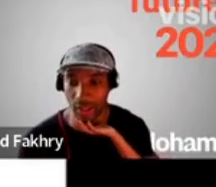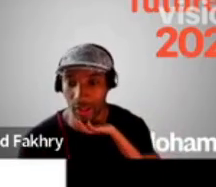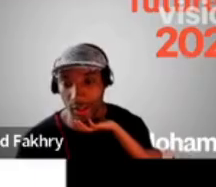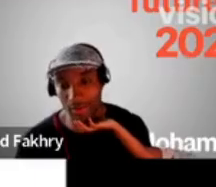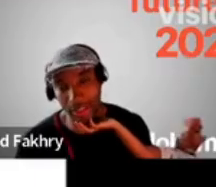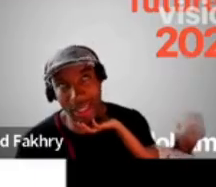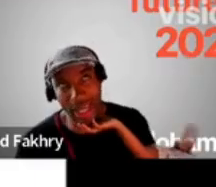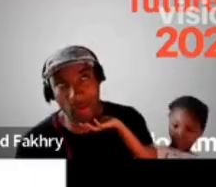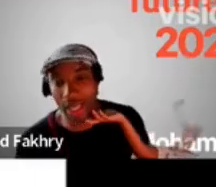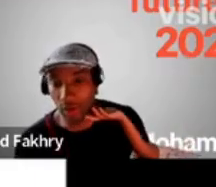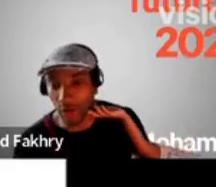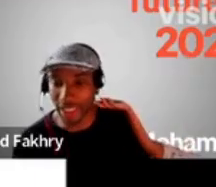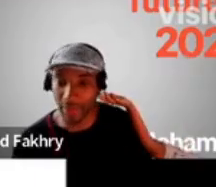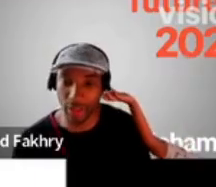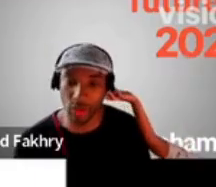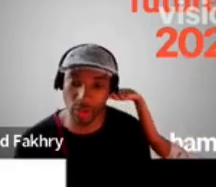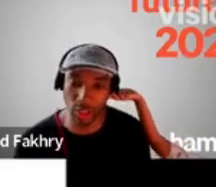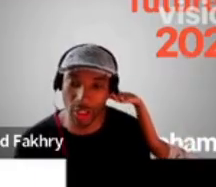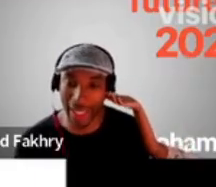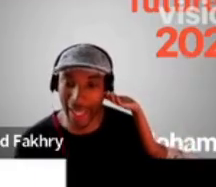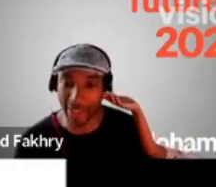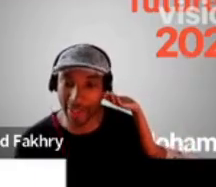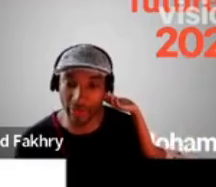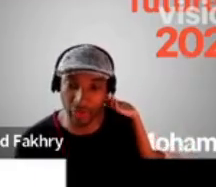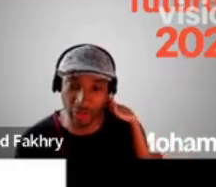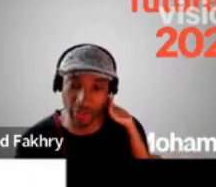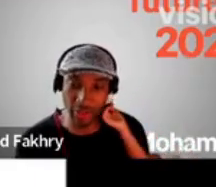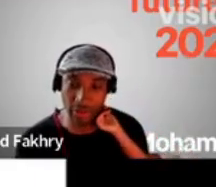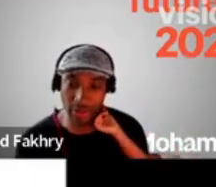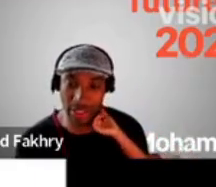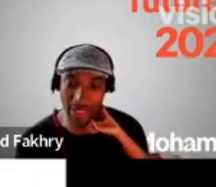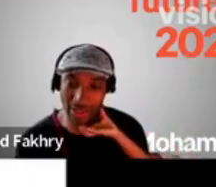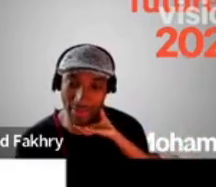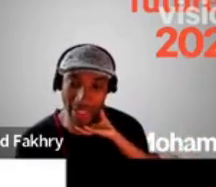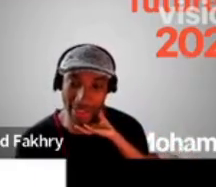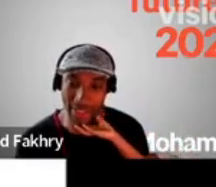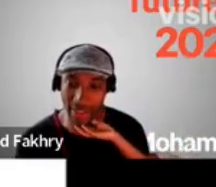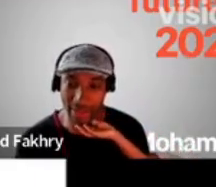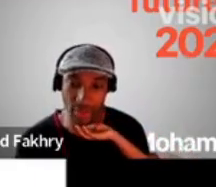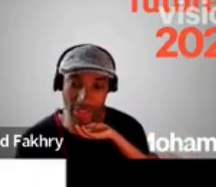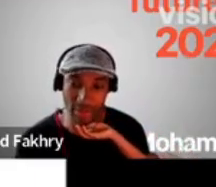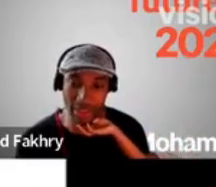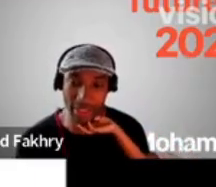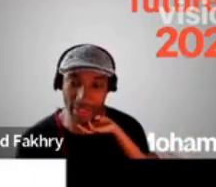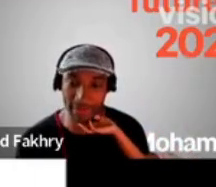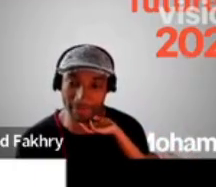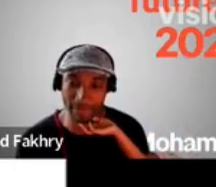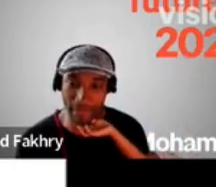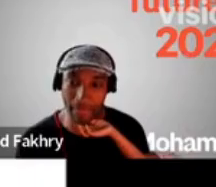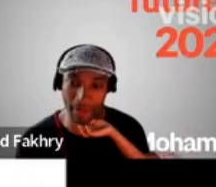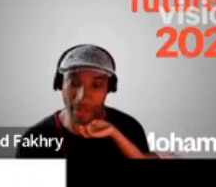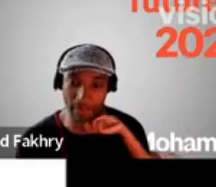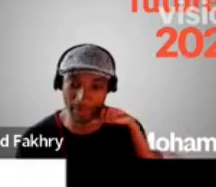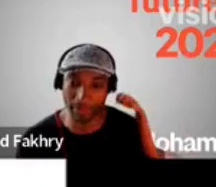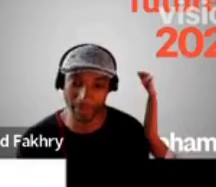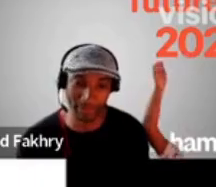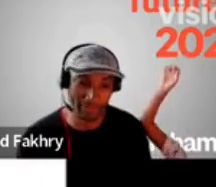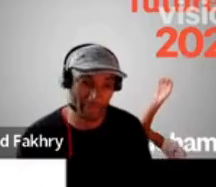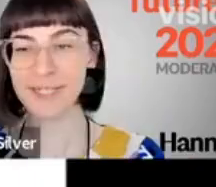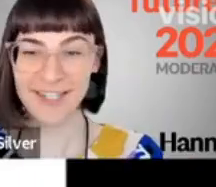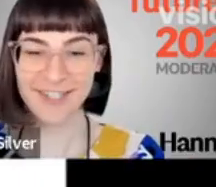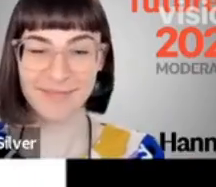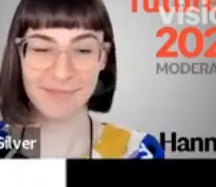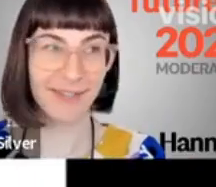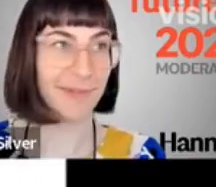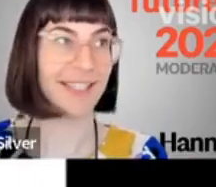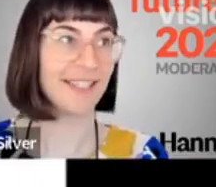well. But yeah, I would encourage any person to learn ASL first, and that's the basic, and it's the most important thing. Yeah. Oh